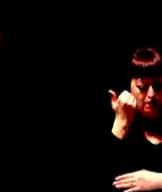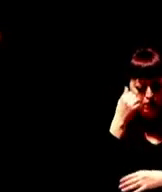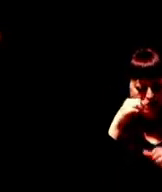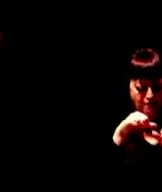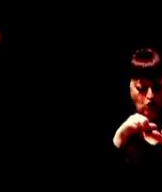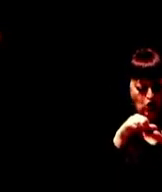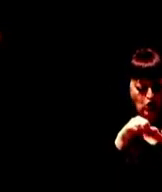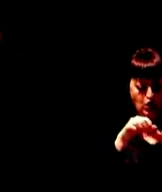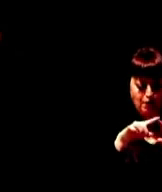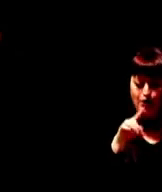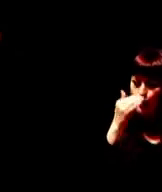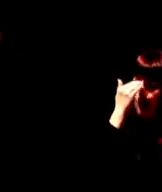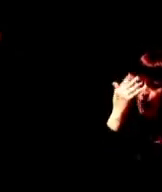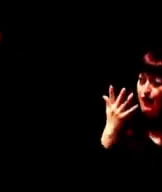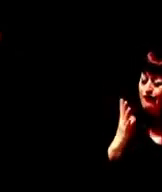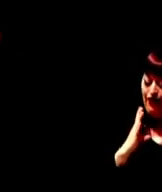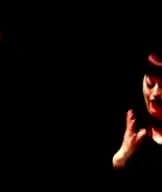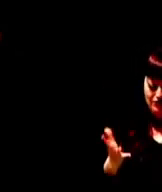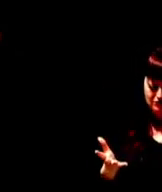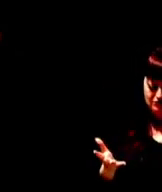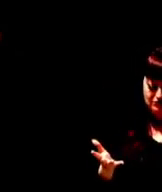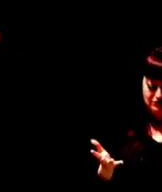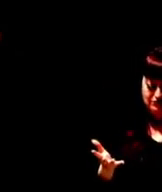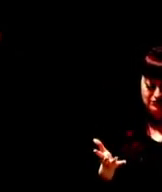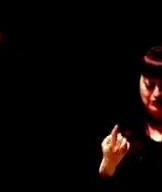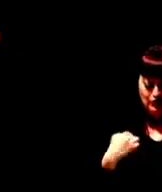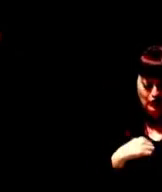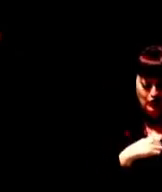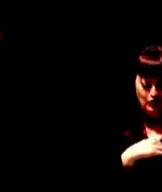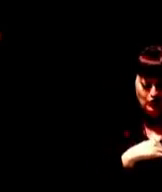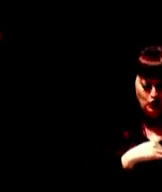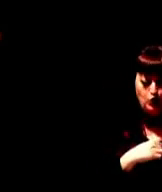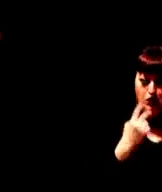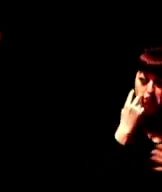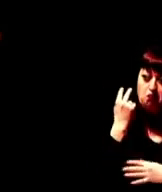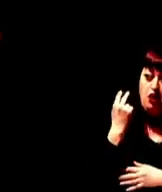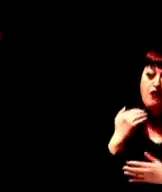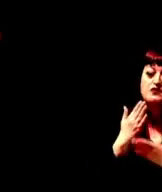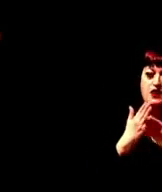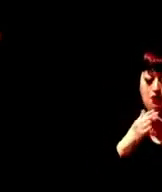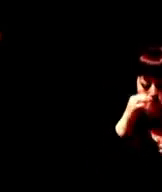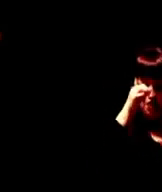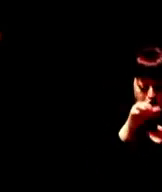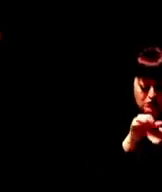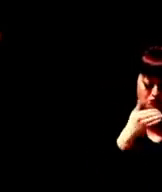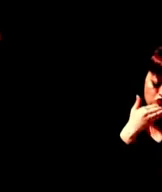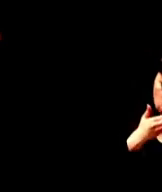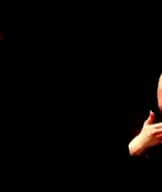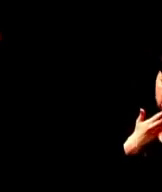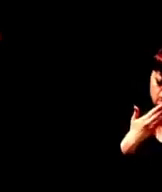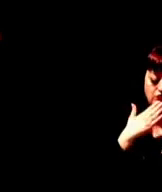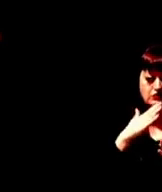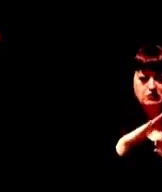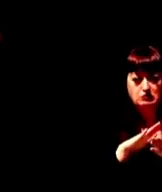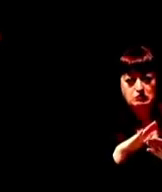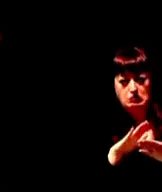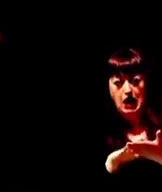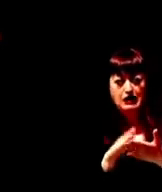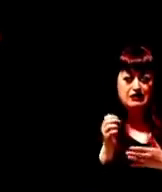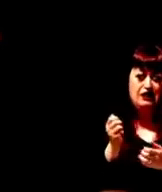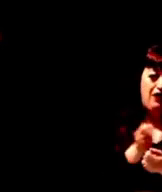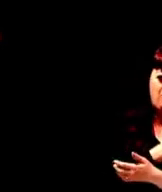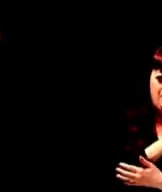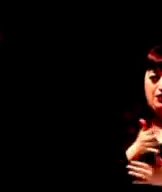what? That's just fine. But we did at least make some memories there. Good, bad, and everything in